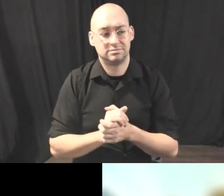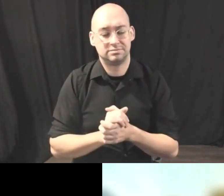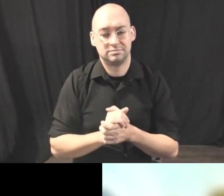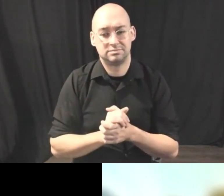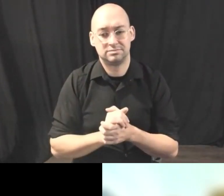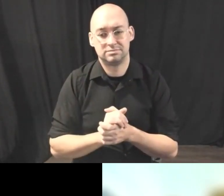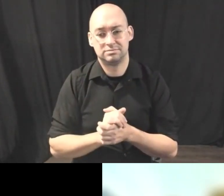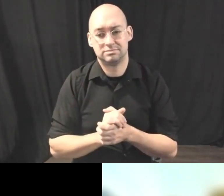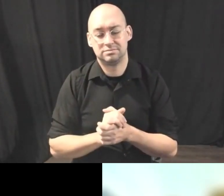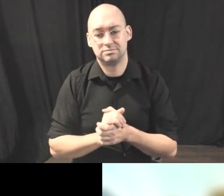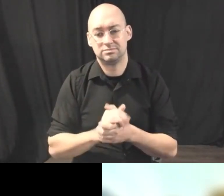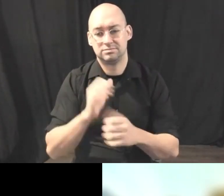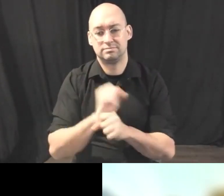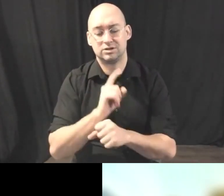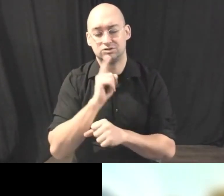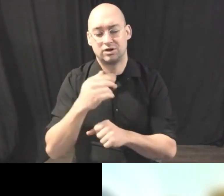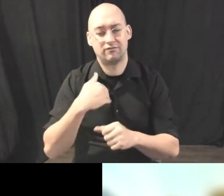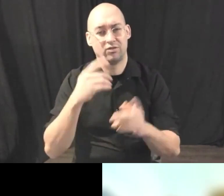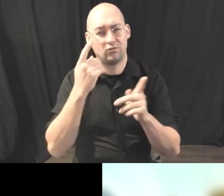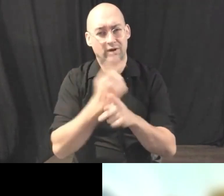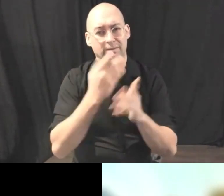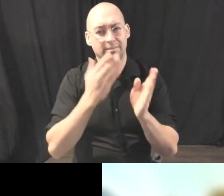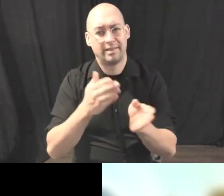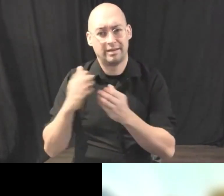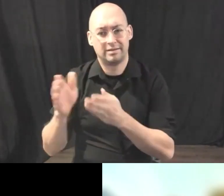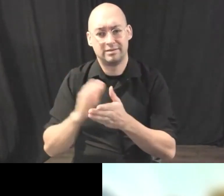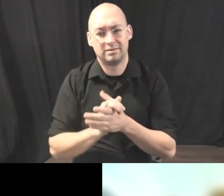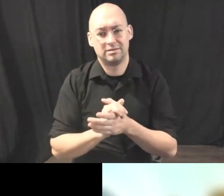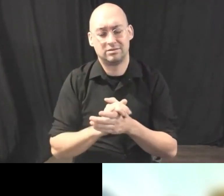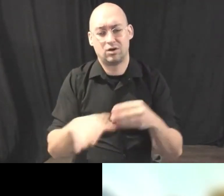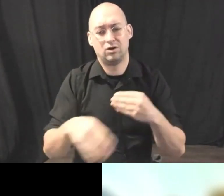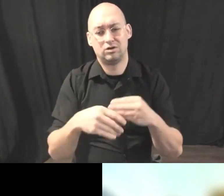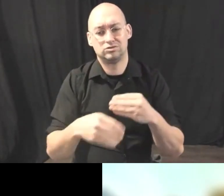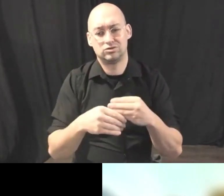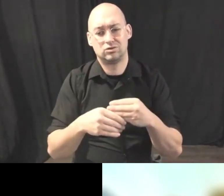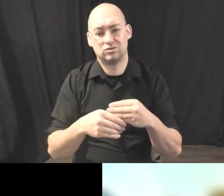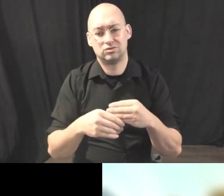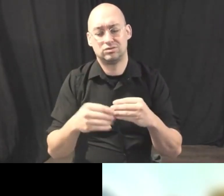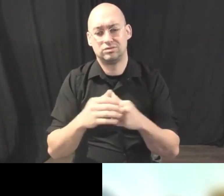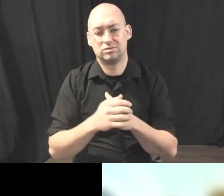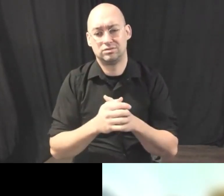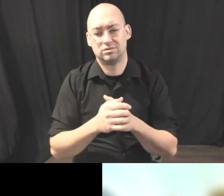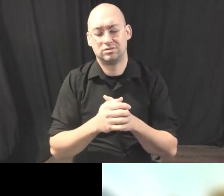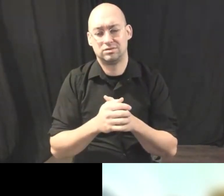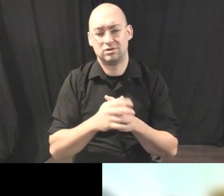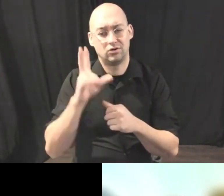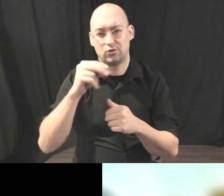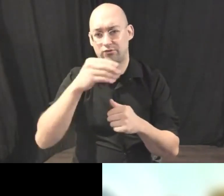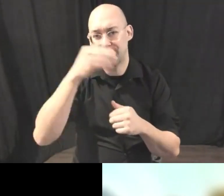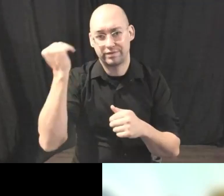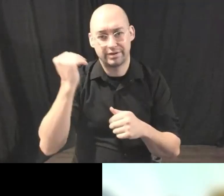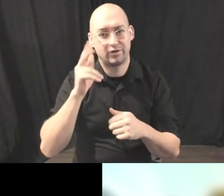Continuing to ensure that we have the right strategies moving forward, and also where you feel like, don't forget, I heard that